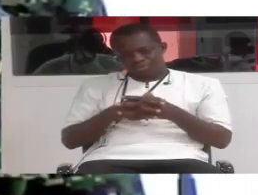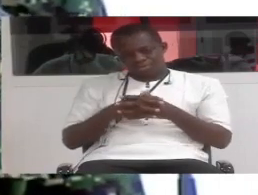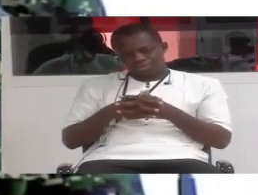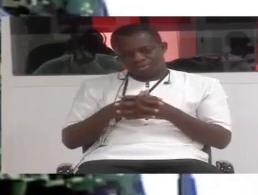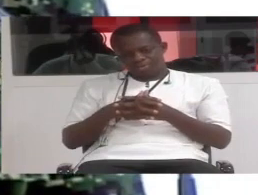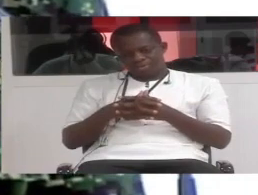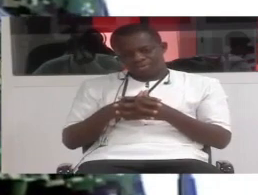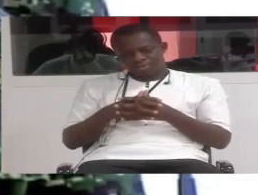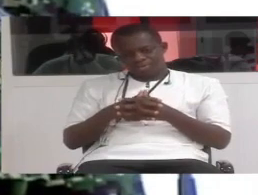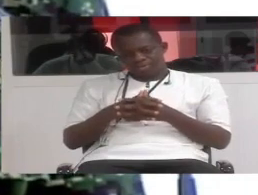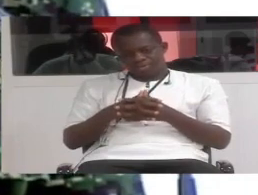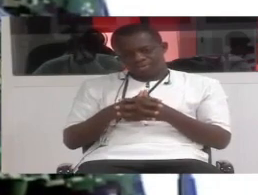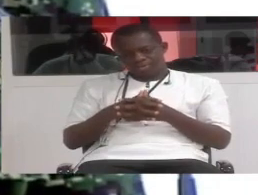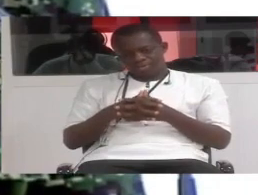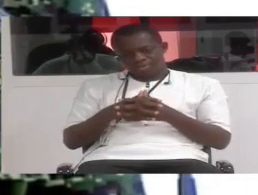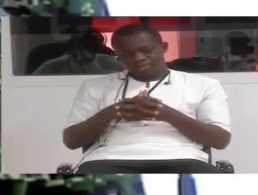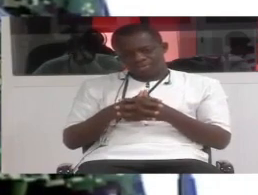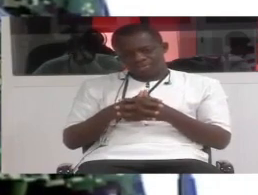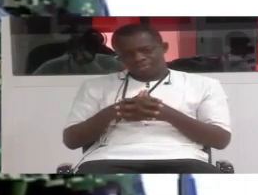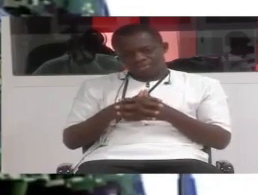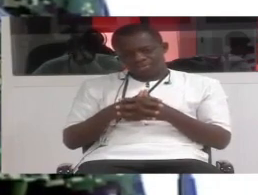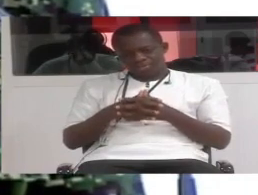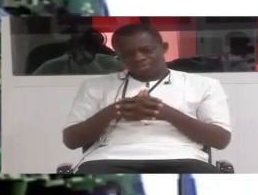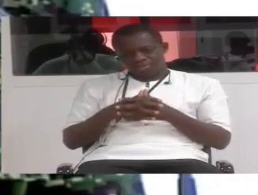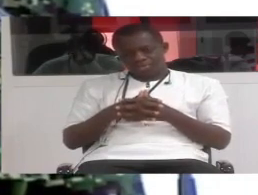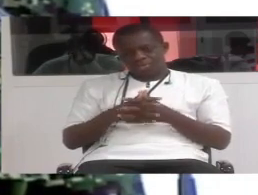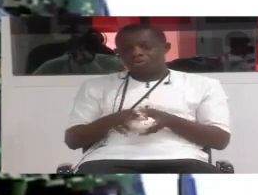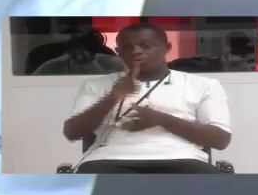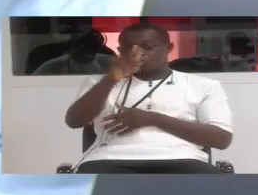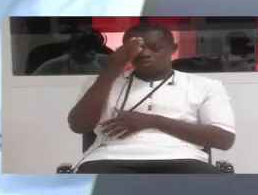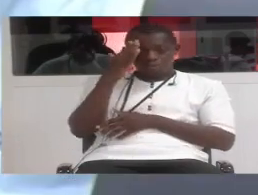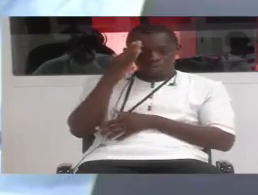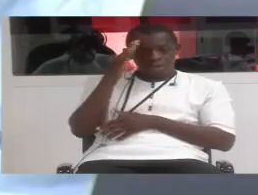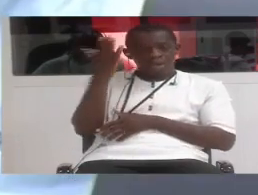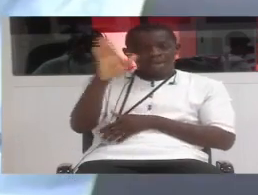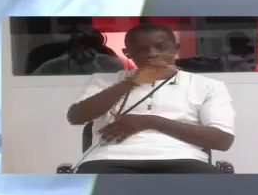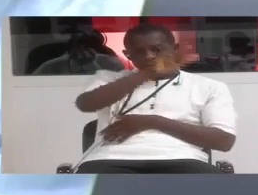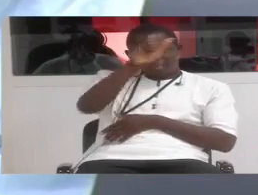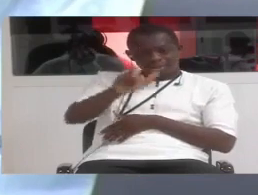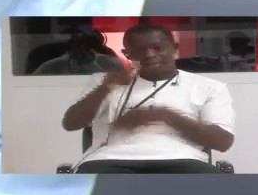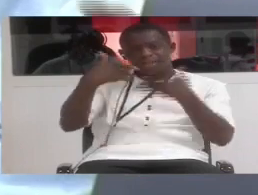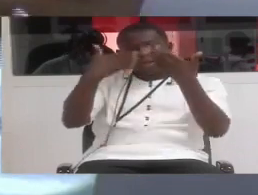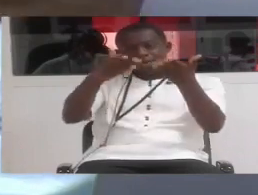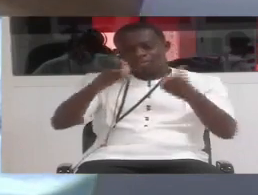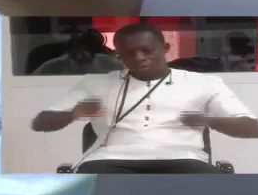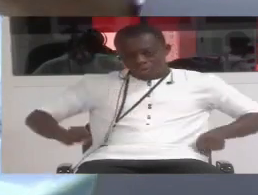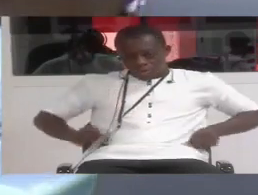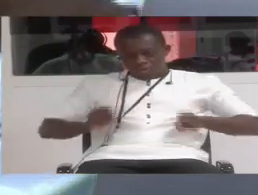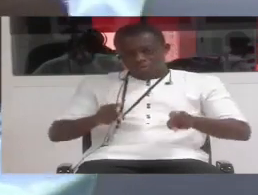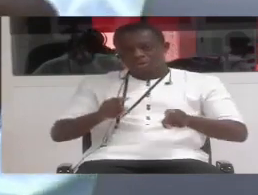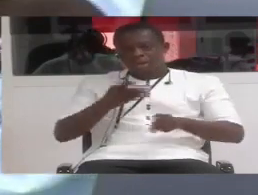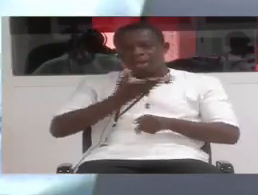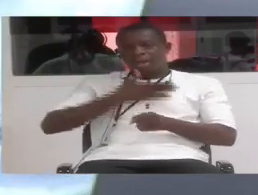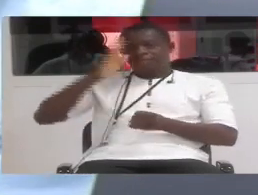To be frank, I'm not aware of that. Are you aware whether any one of them was given an opportunity, say, to